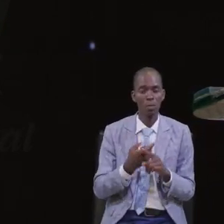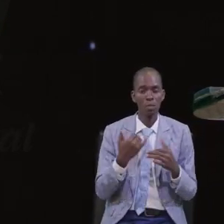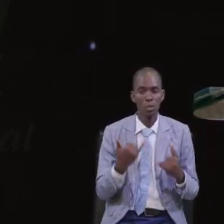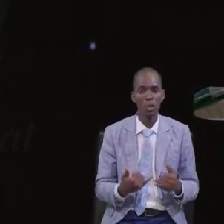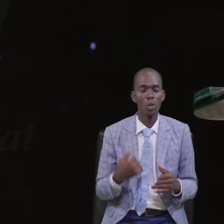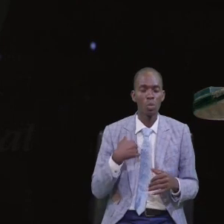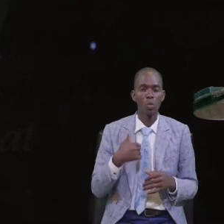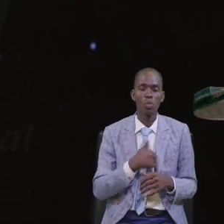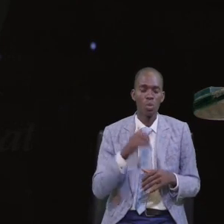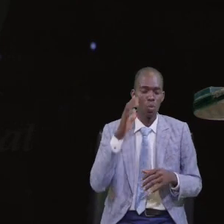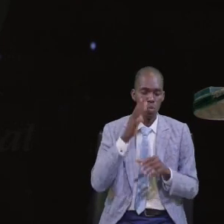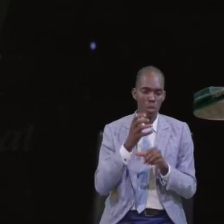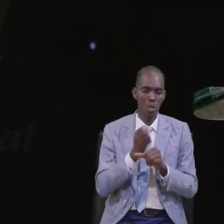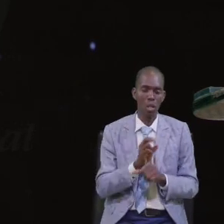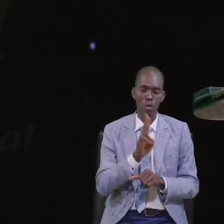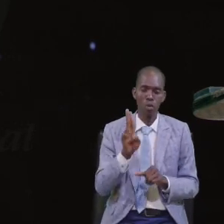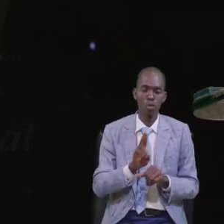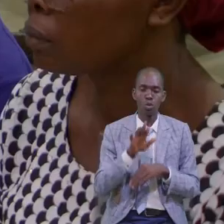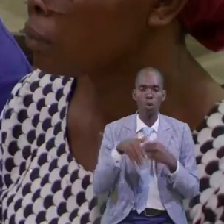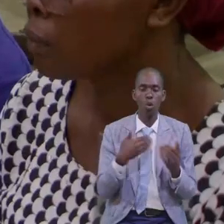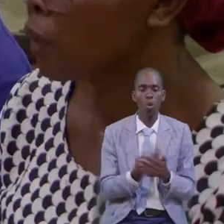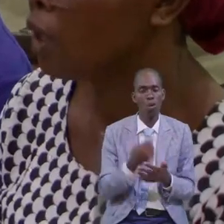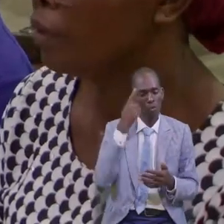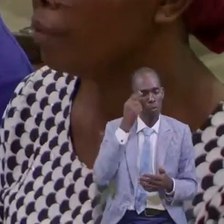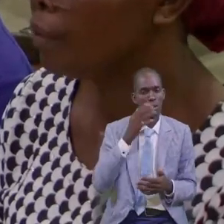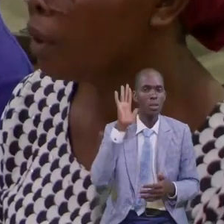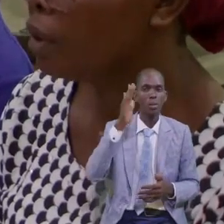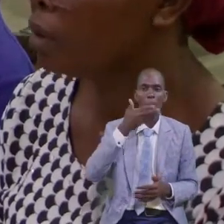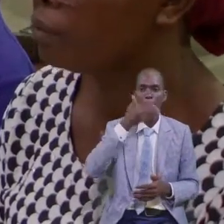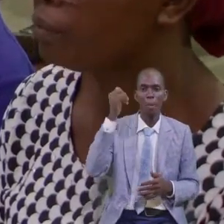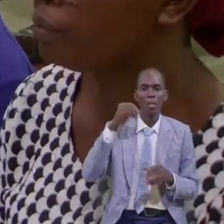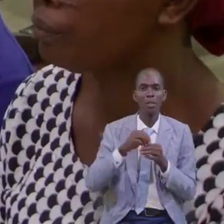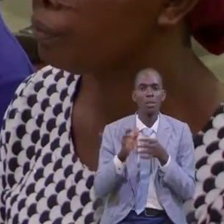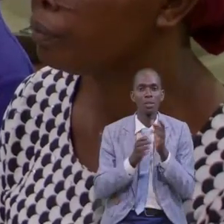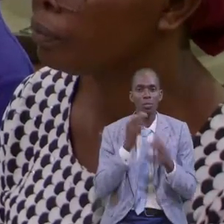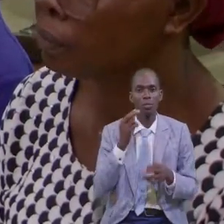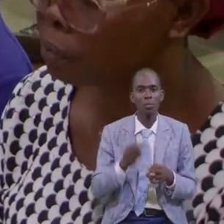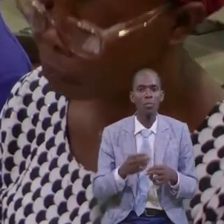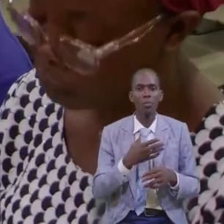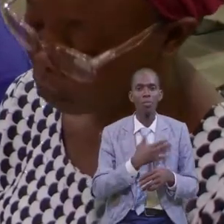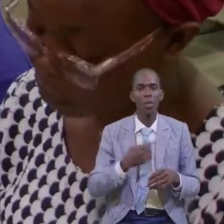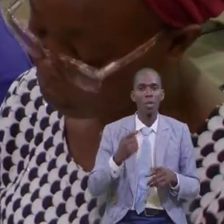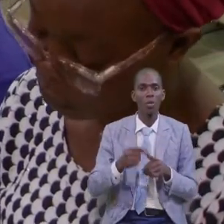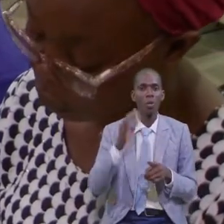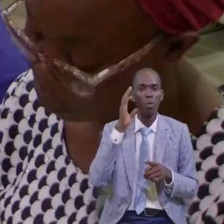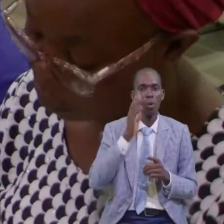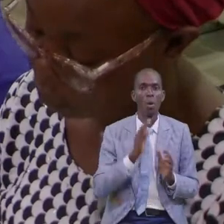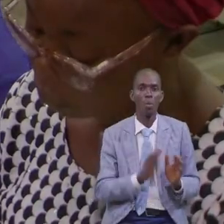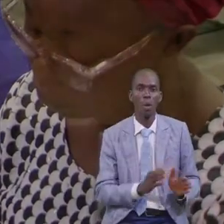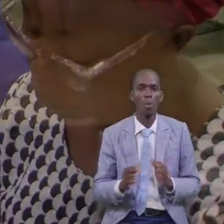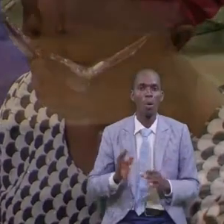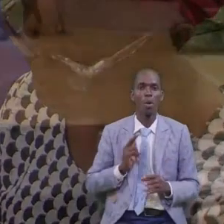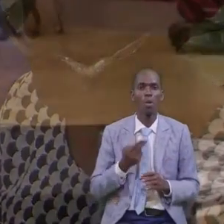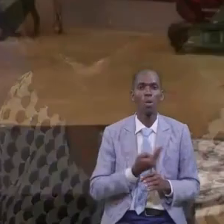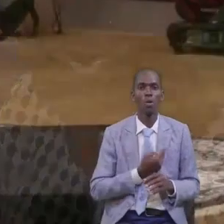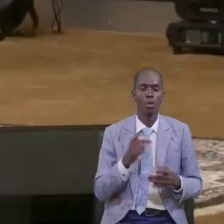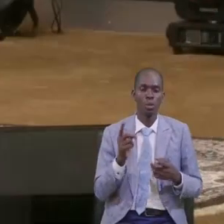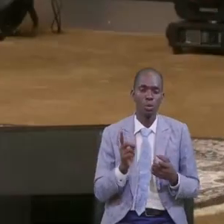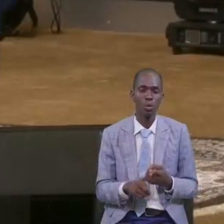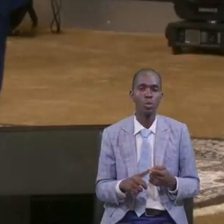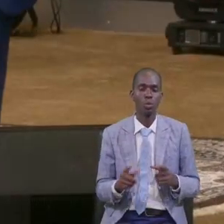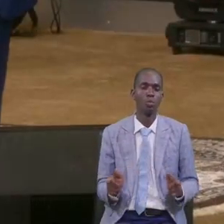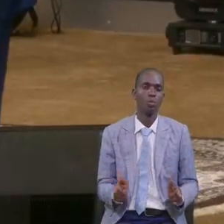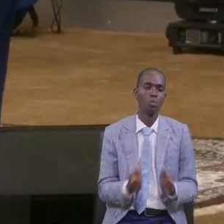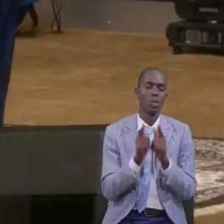of everything in Jesus' name. And the word will prepare us to meet the